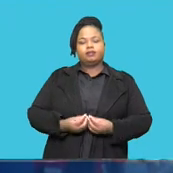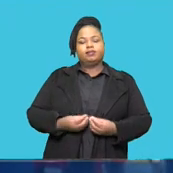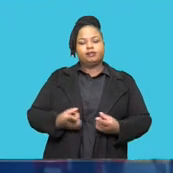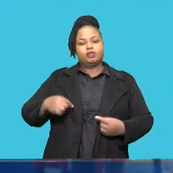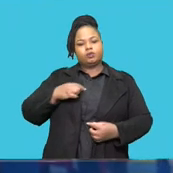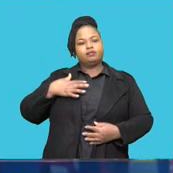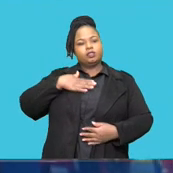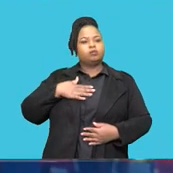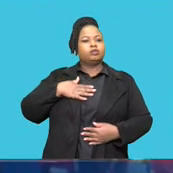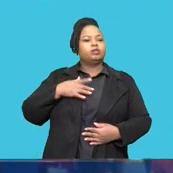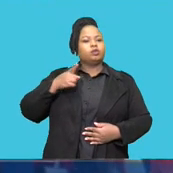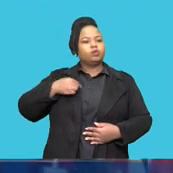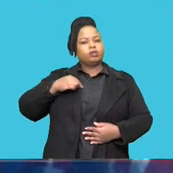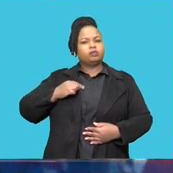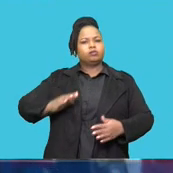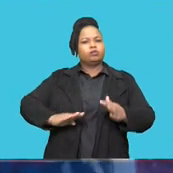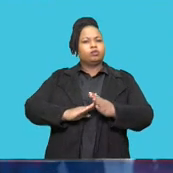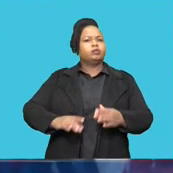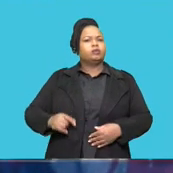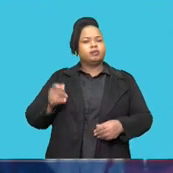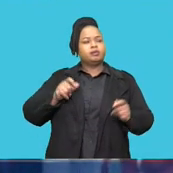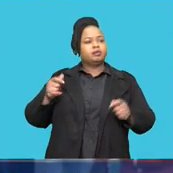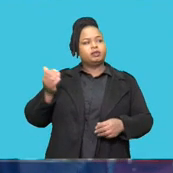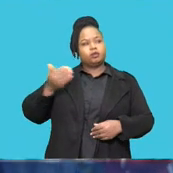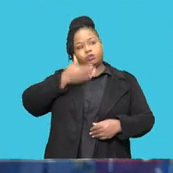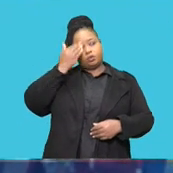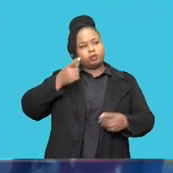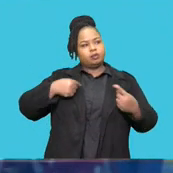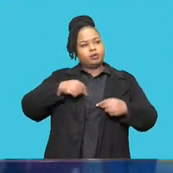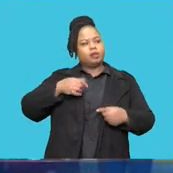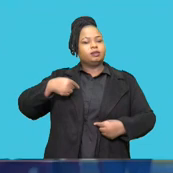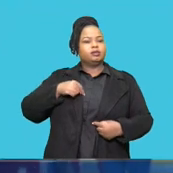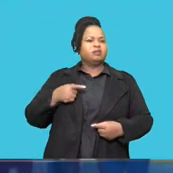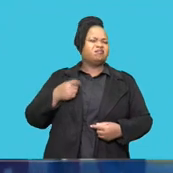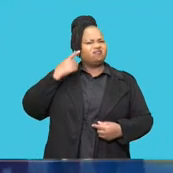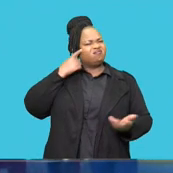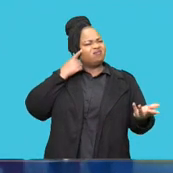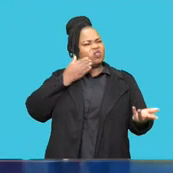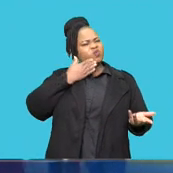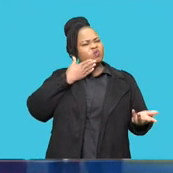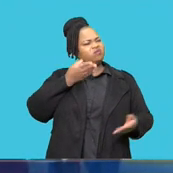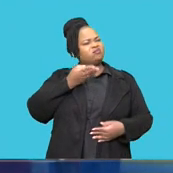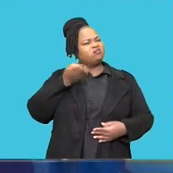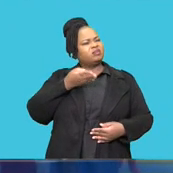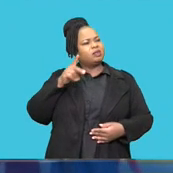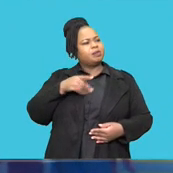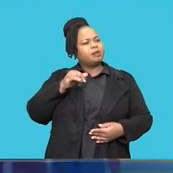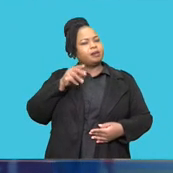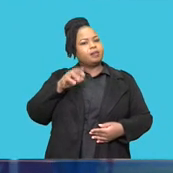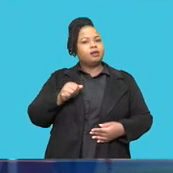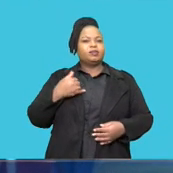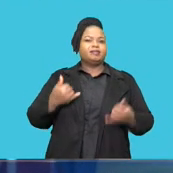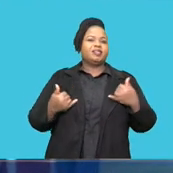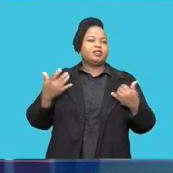to appreciate, we're underdogs, no one knew about us. They were just asking themselves, who is this Phaphama? And we have enjoyed that. You